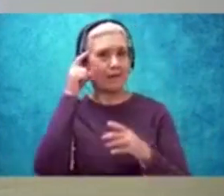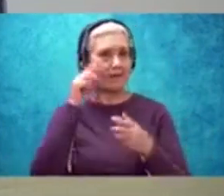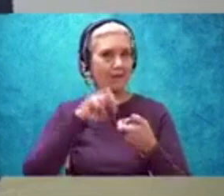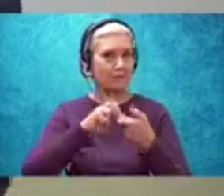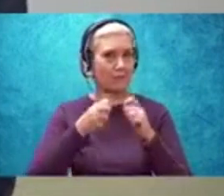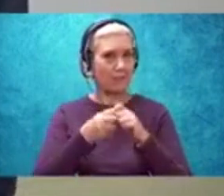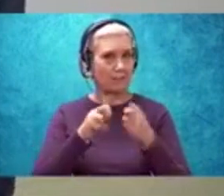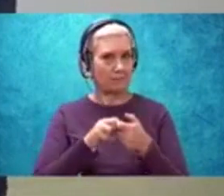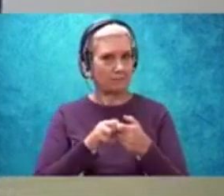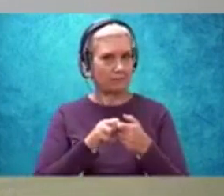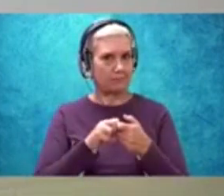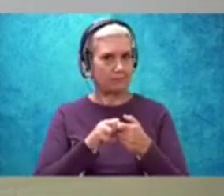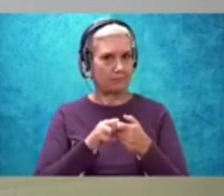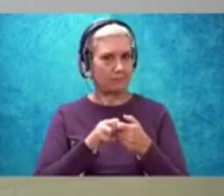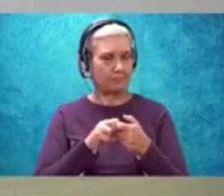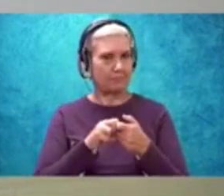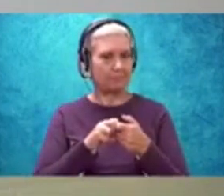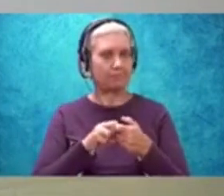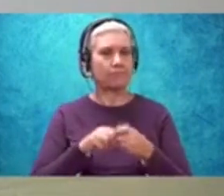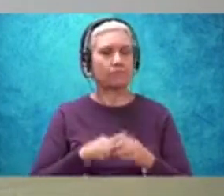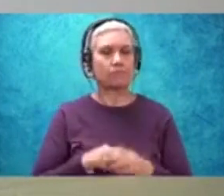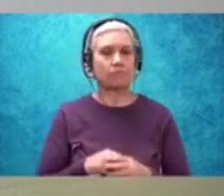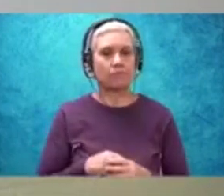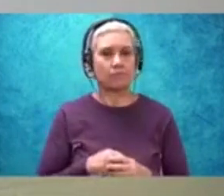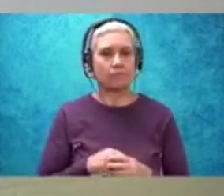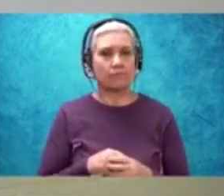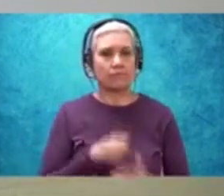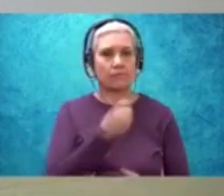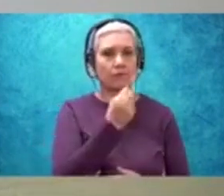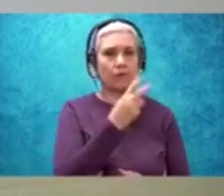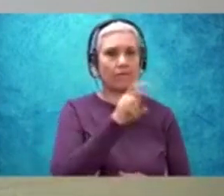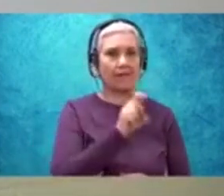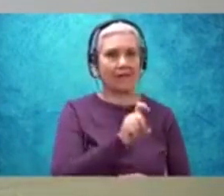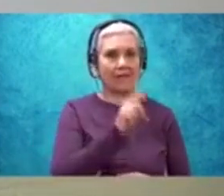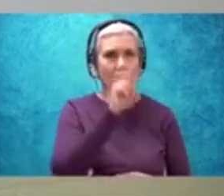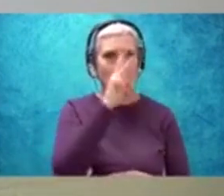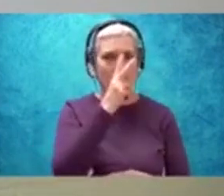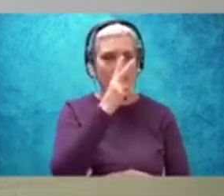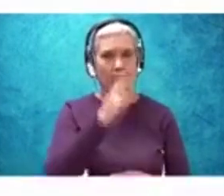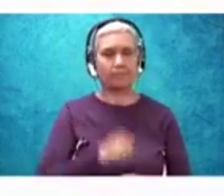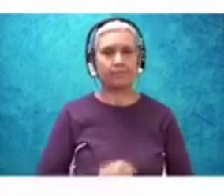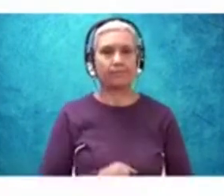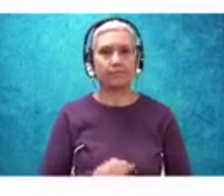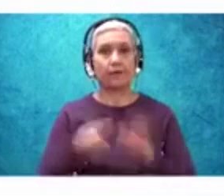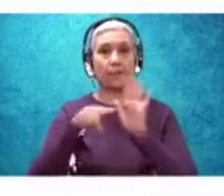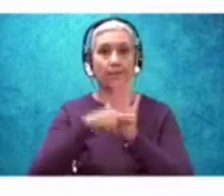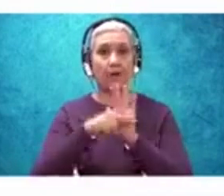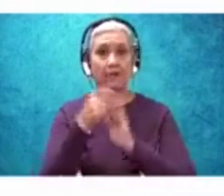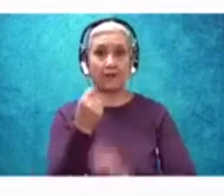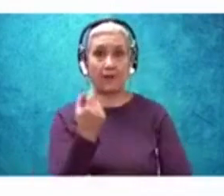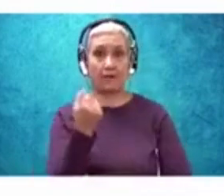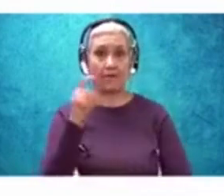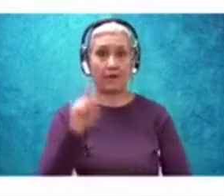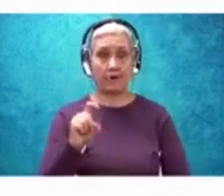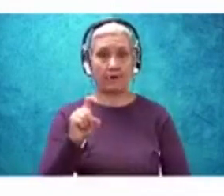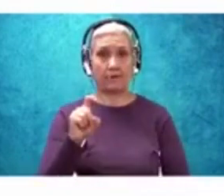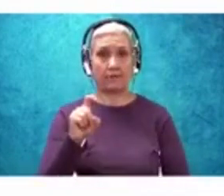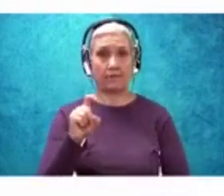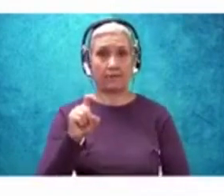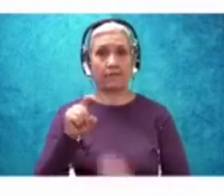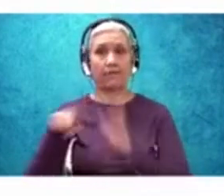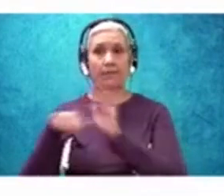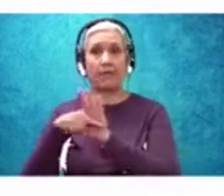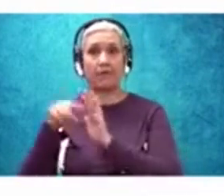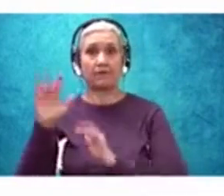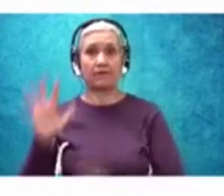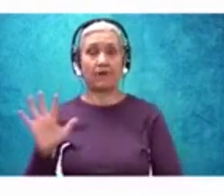we going to make sense of 12x squared minus 11x minus